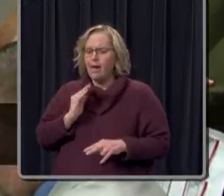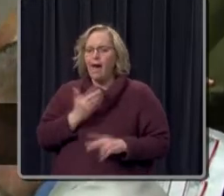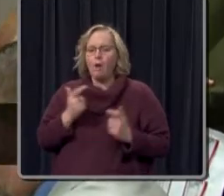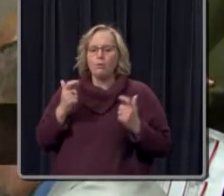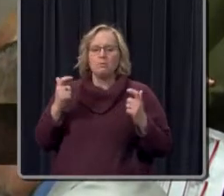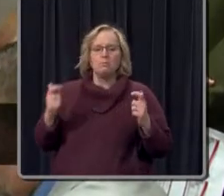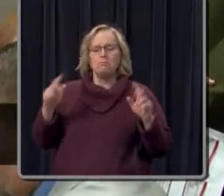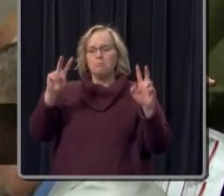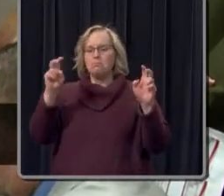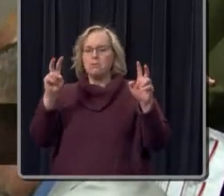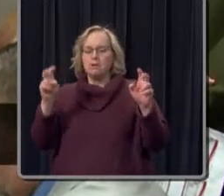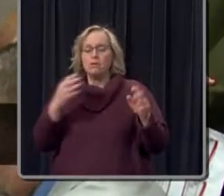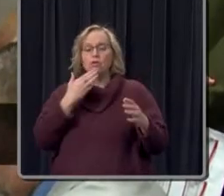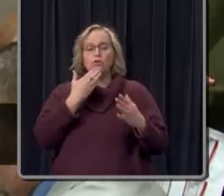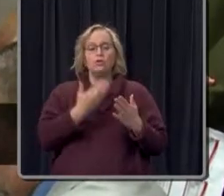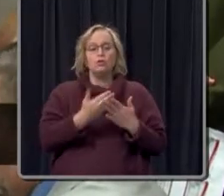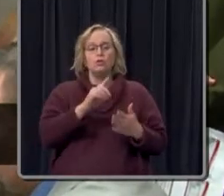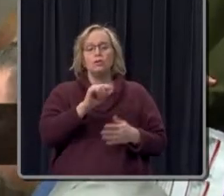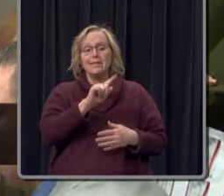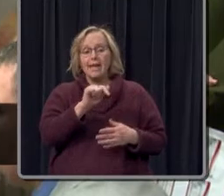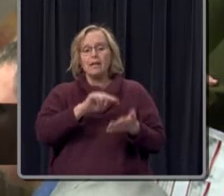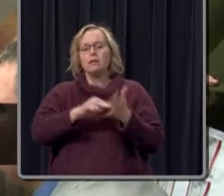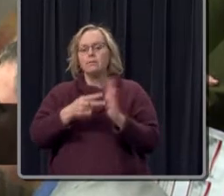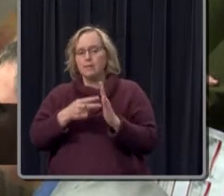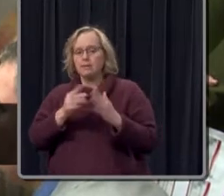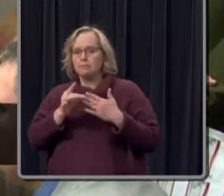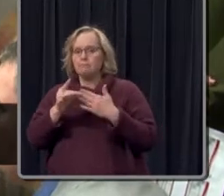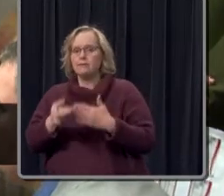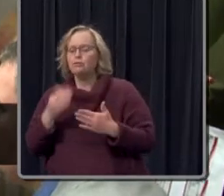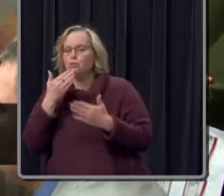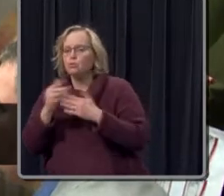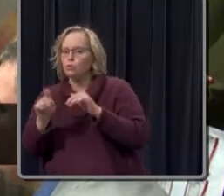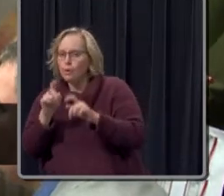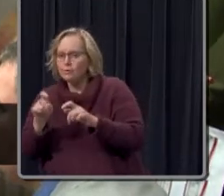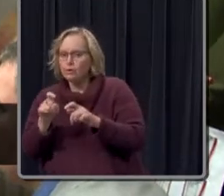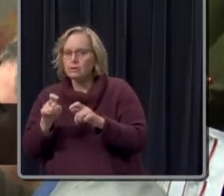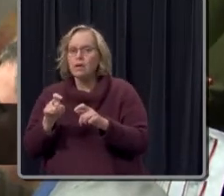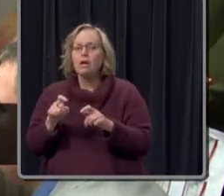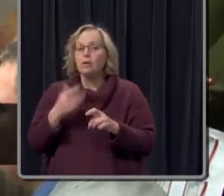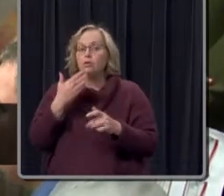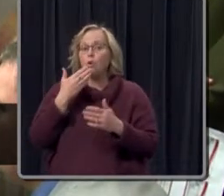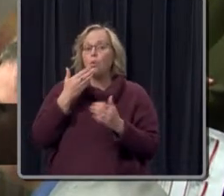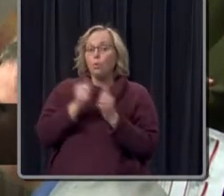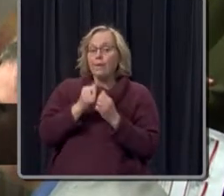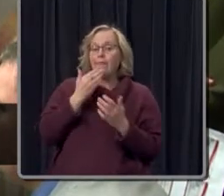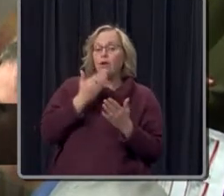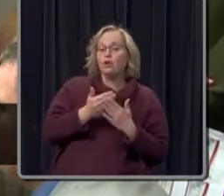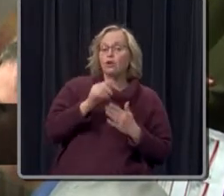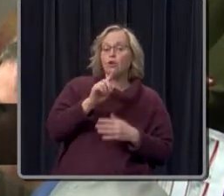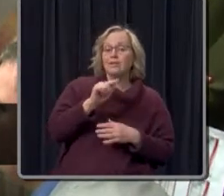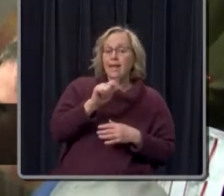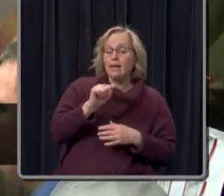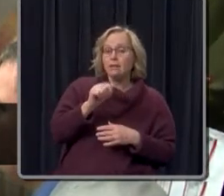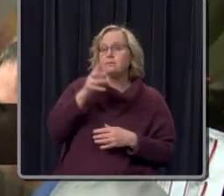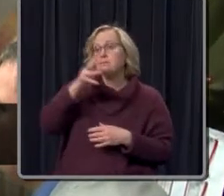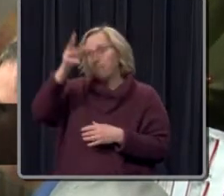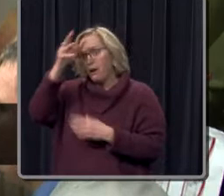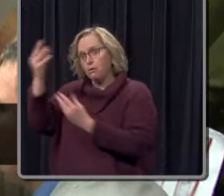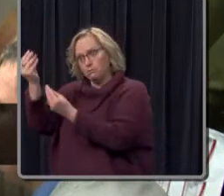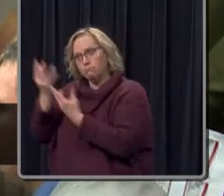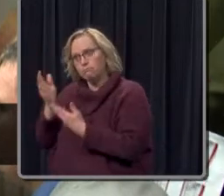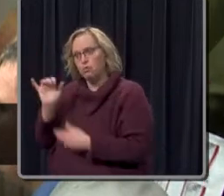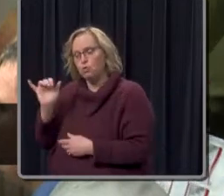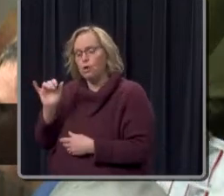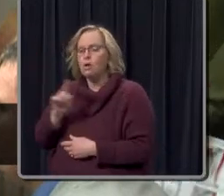that good data leads to good questions, and that also, that data, the parent input is part of that. So really digging in and thinking